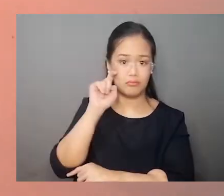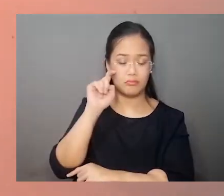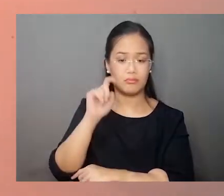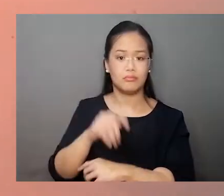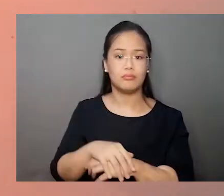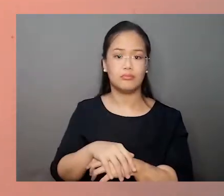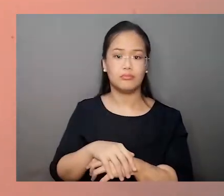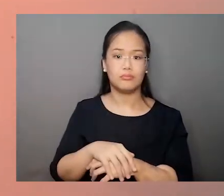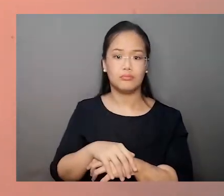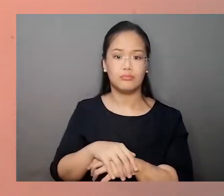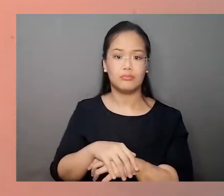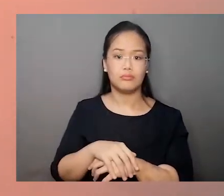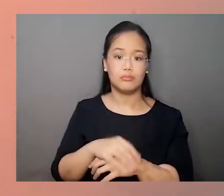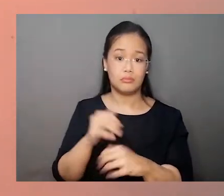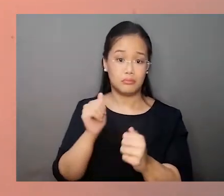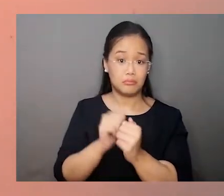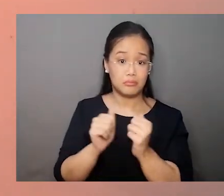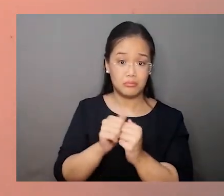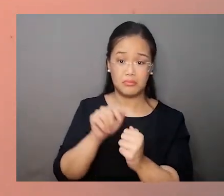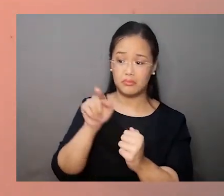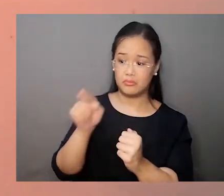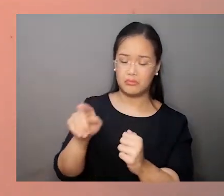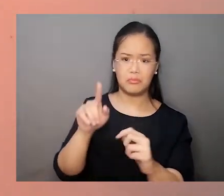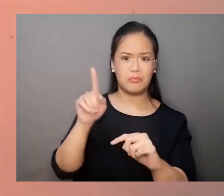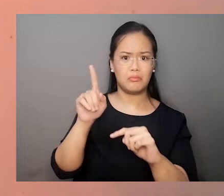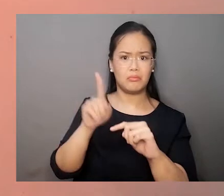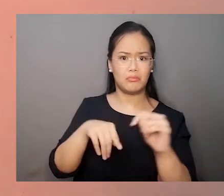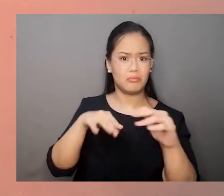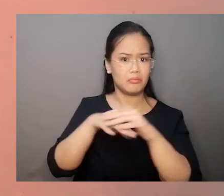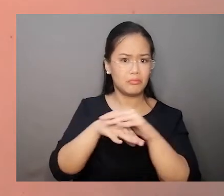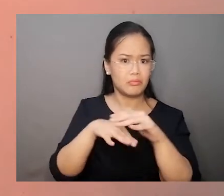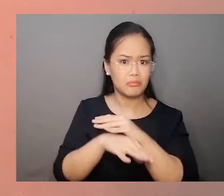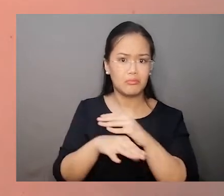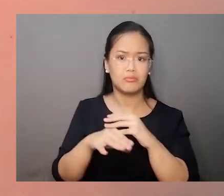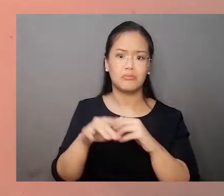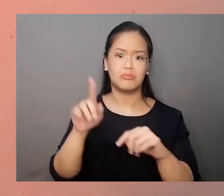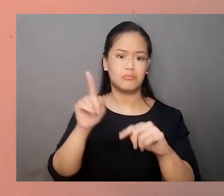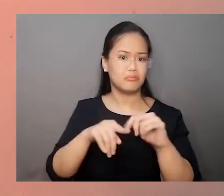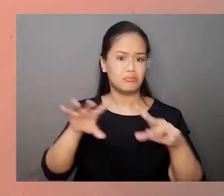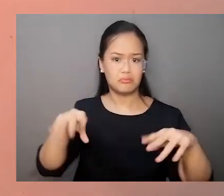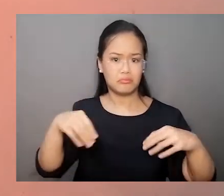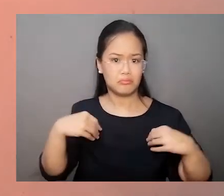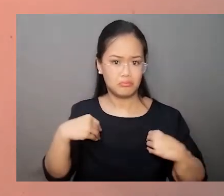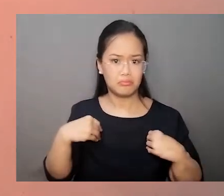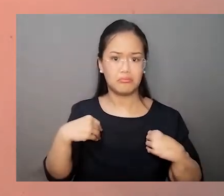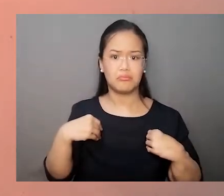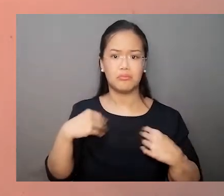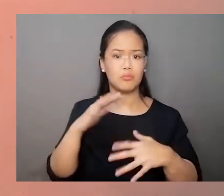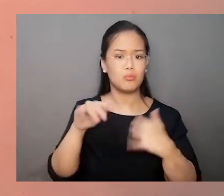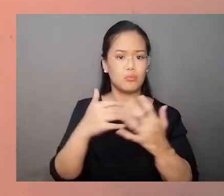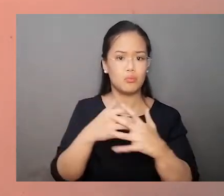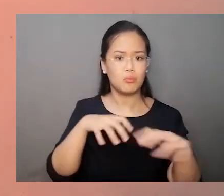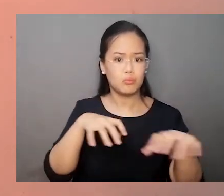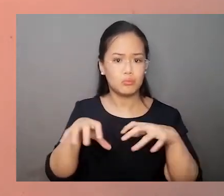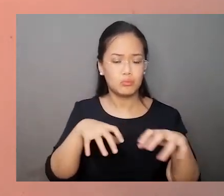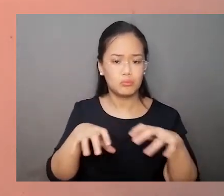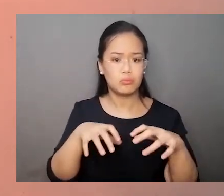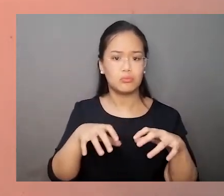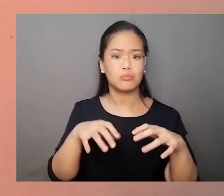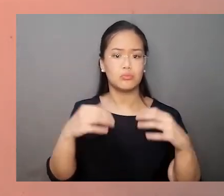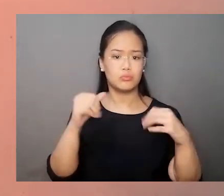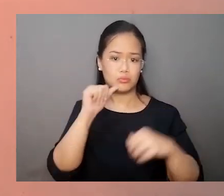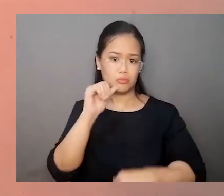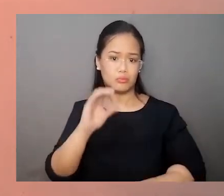of impairing or nullifying the recognition of or enjoyment of exercise by women of human rights